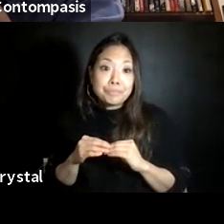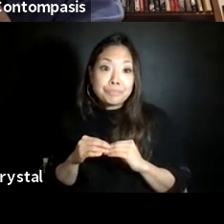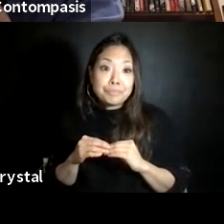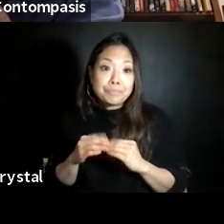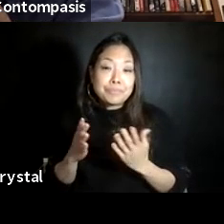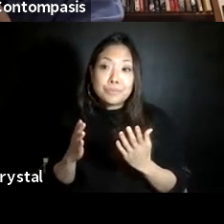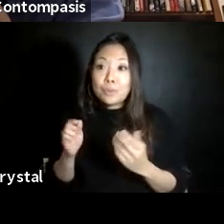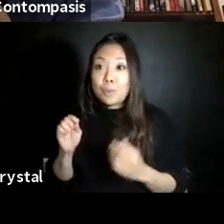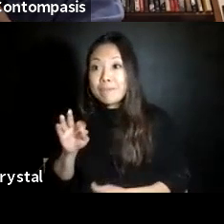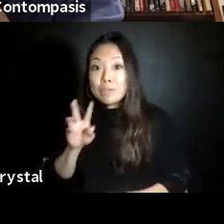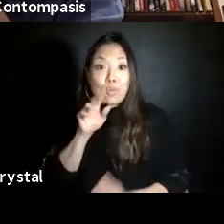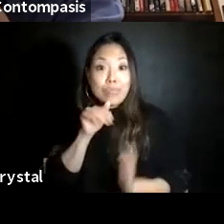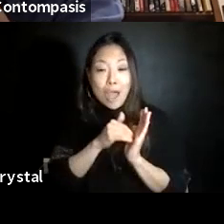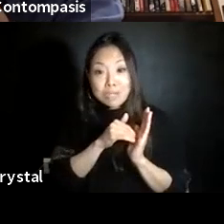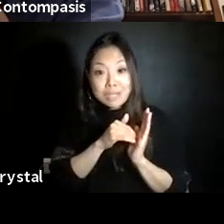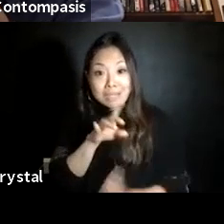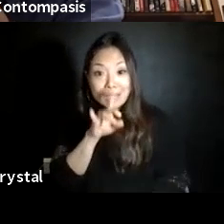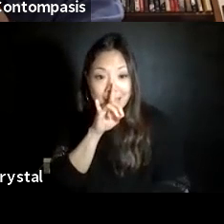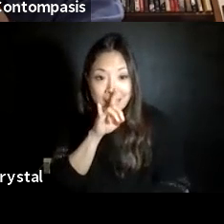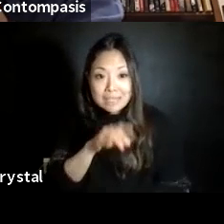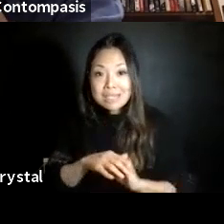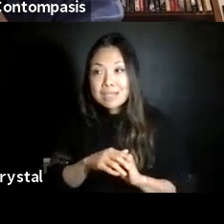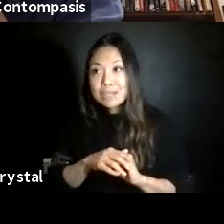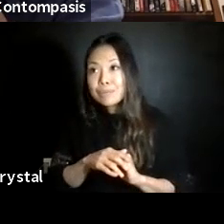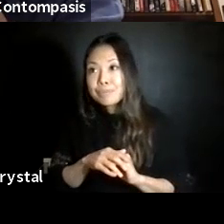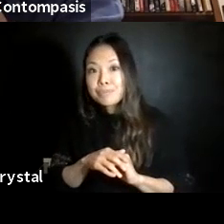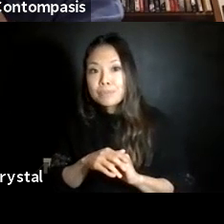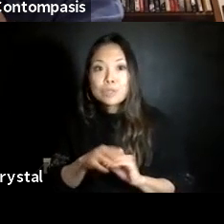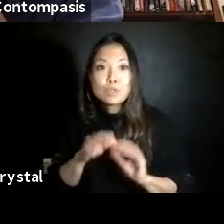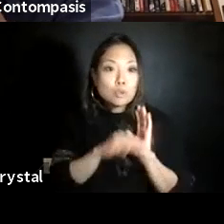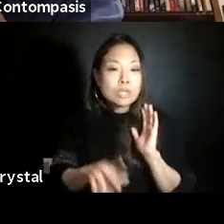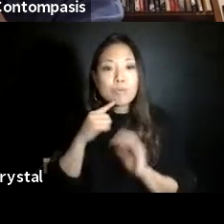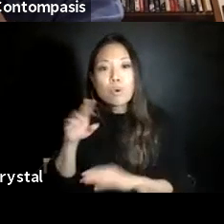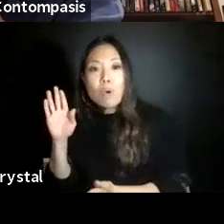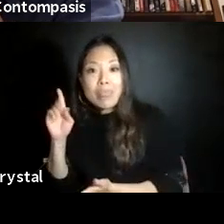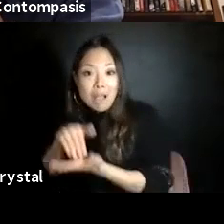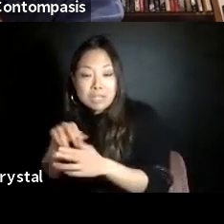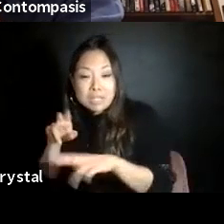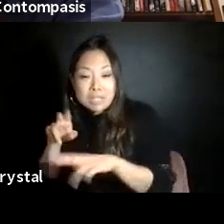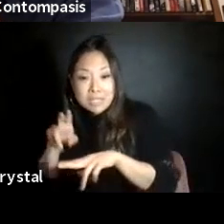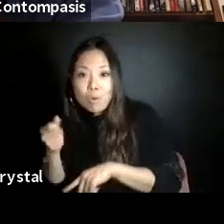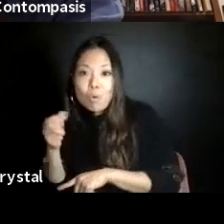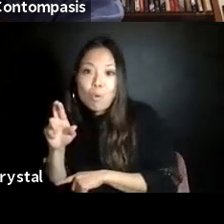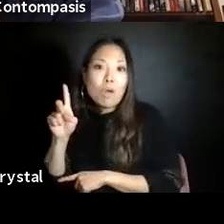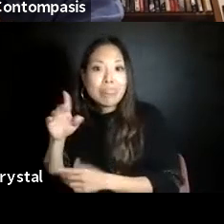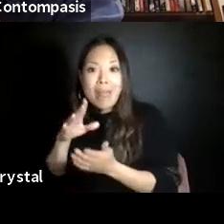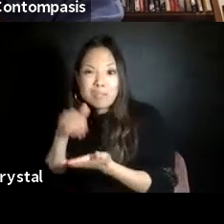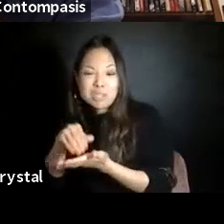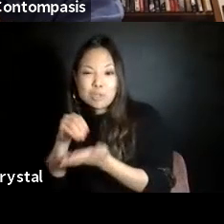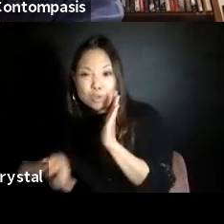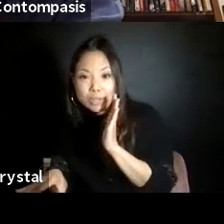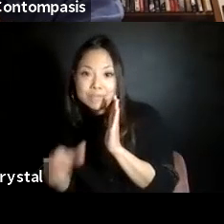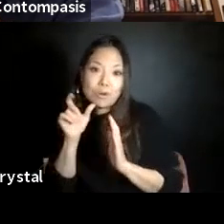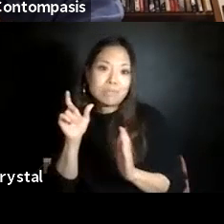whether it's 2,000 kids for 1,000 seats, or it's 1,000 kids for 1,000 seats, all